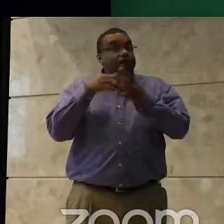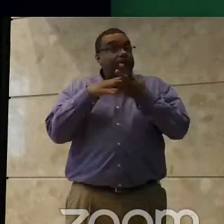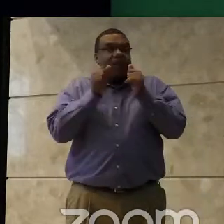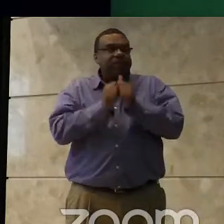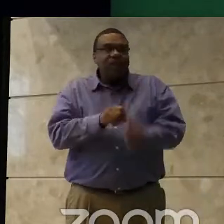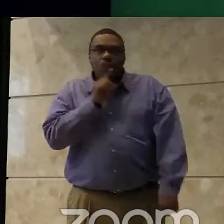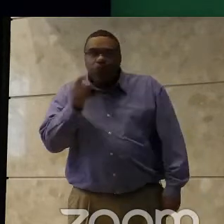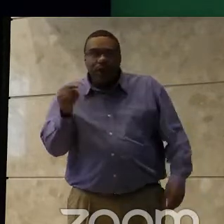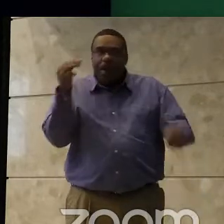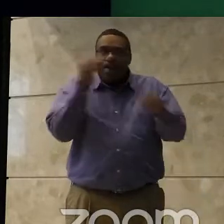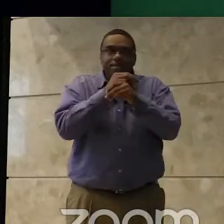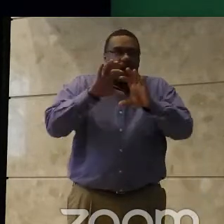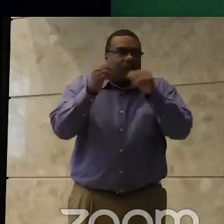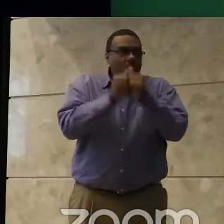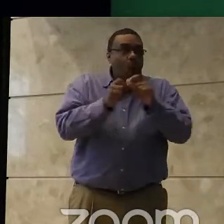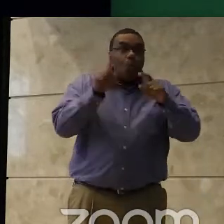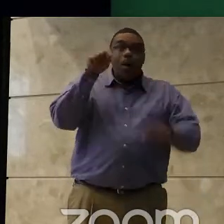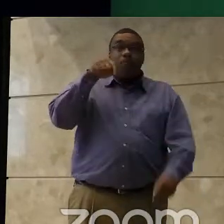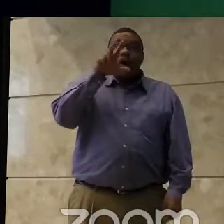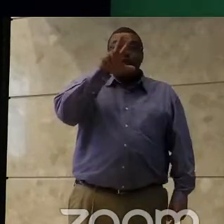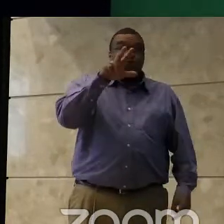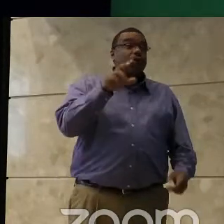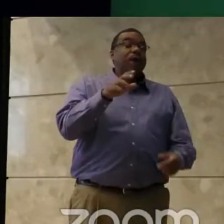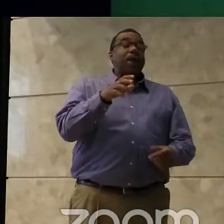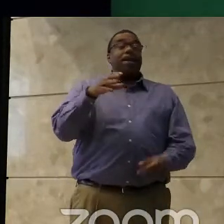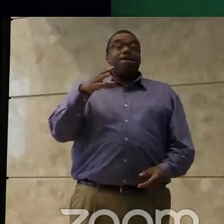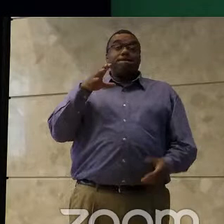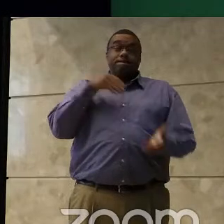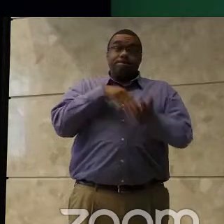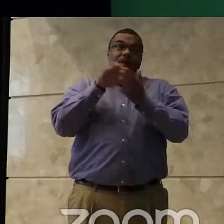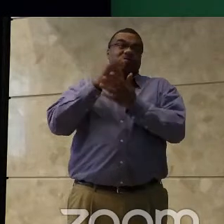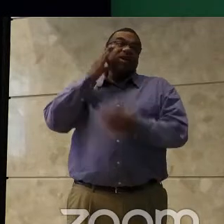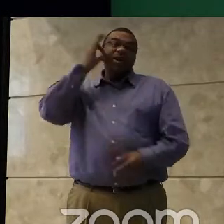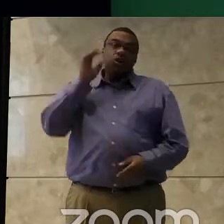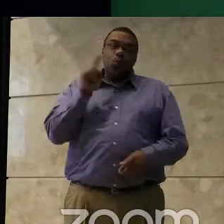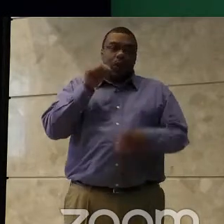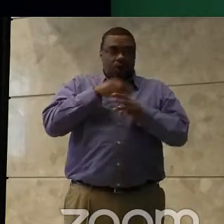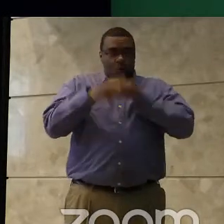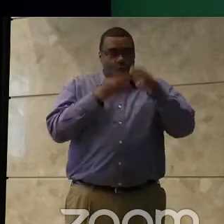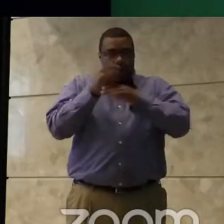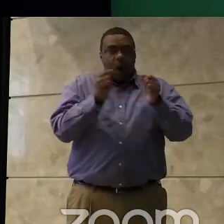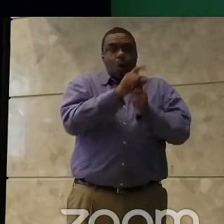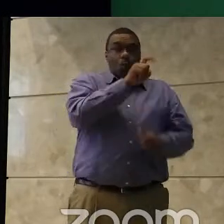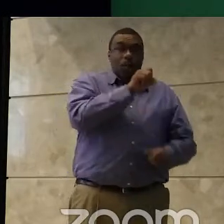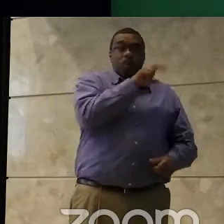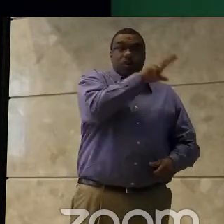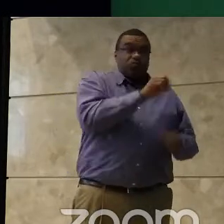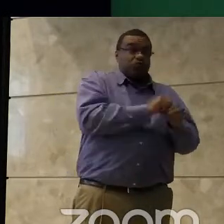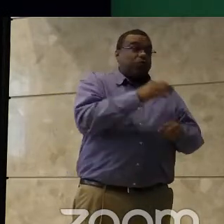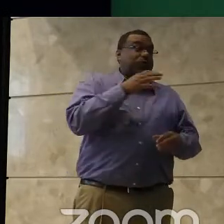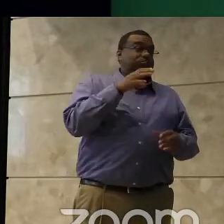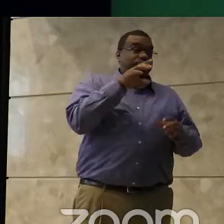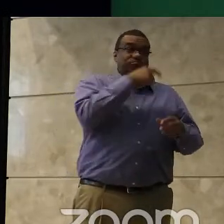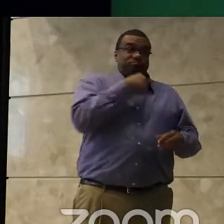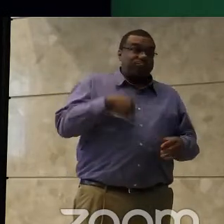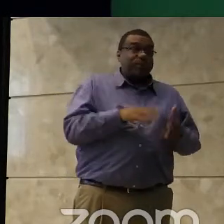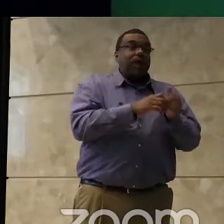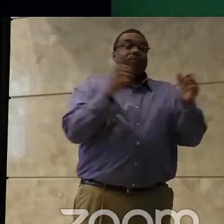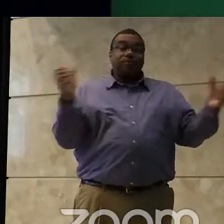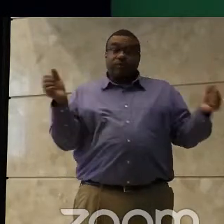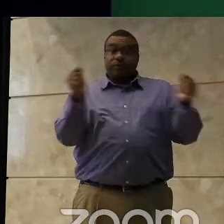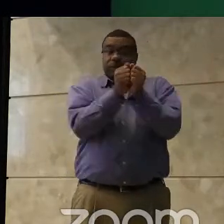question. There are 1.3 billion Indians in the world. There are 1.2 billion Chinese. It's something like that. Together, they make about 2.5 billion